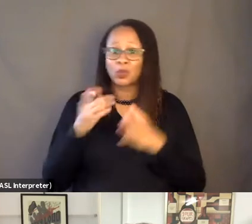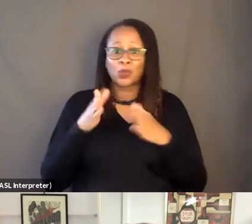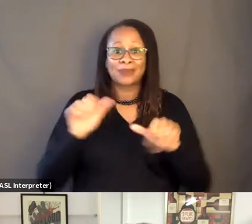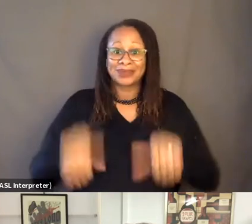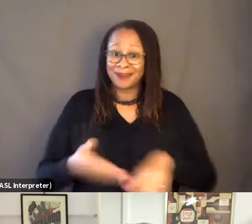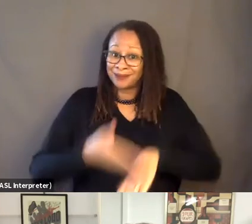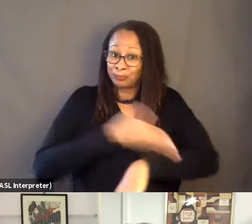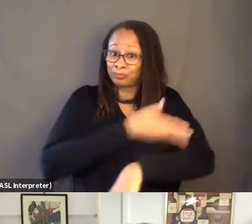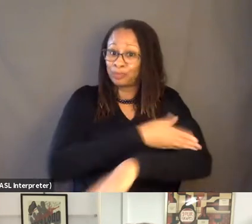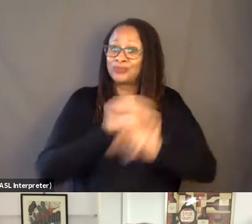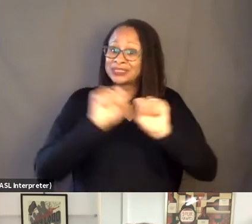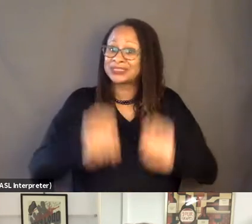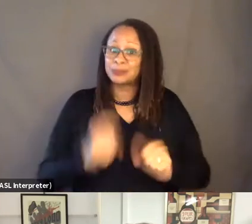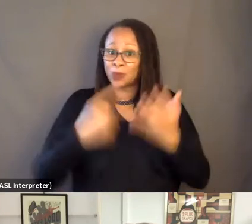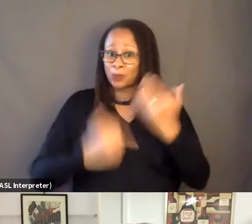However,